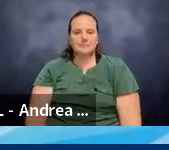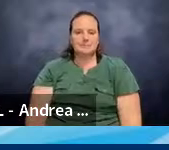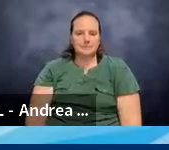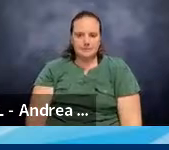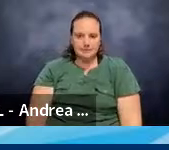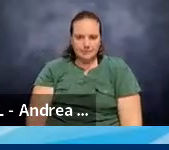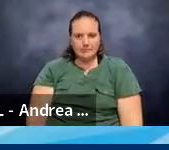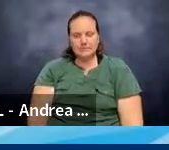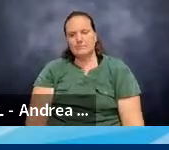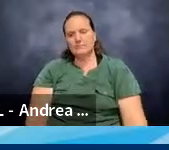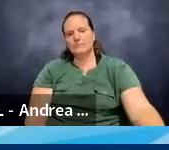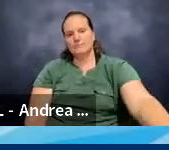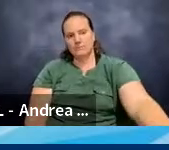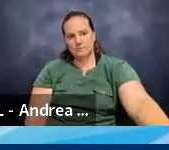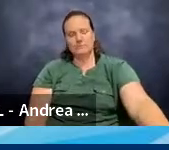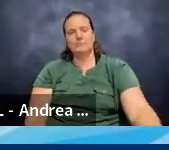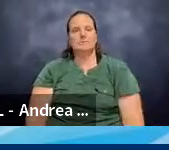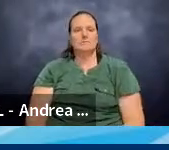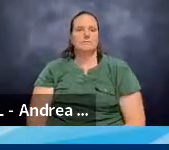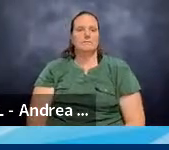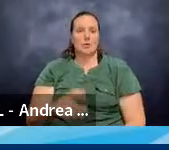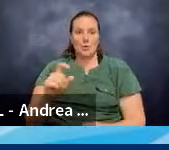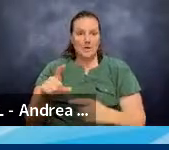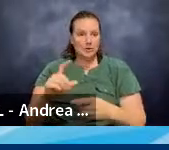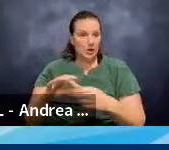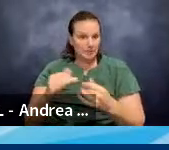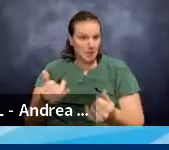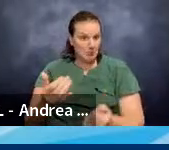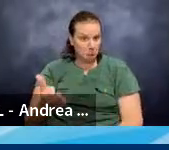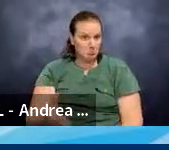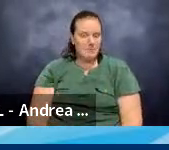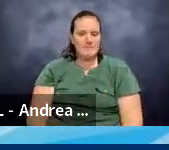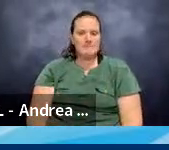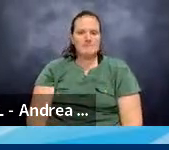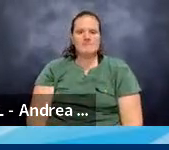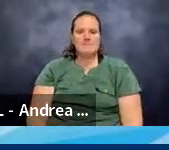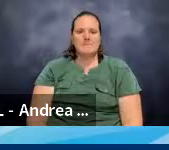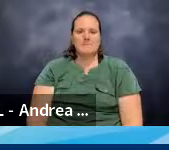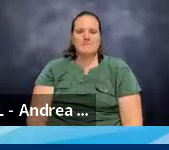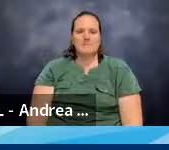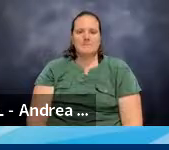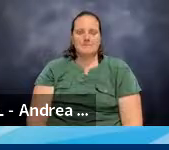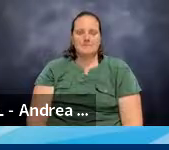Great. Why don't we take some questions and comments now? Questions, Great. Comments for